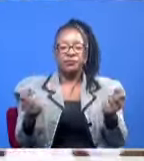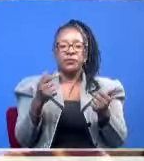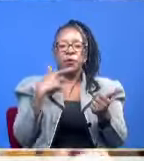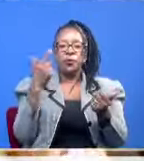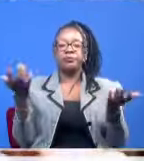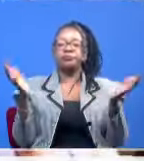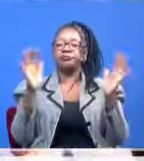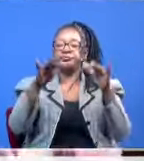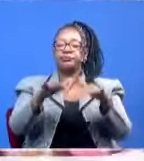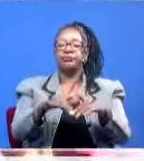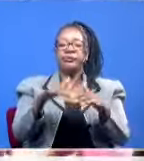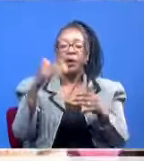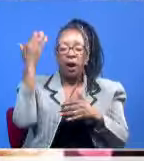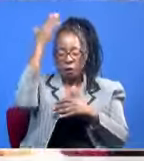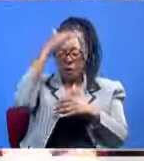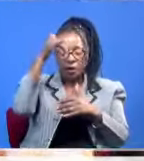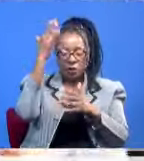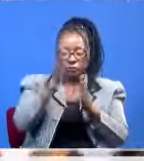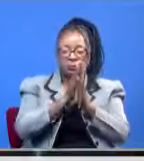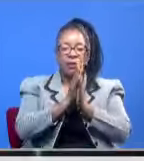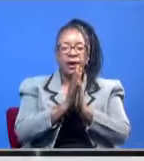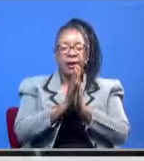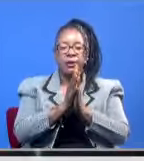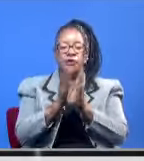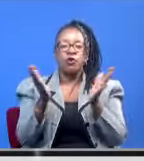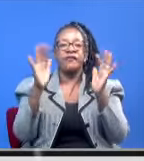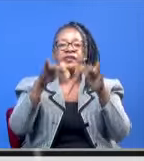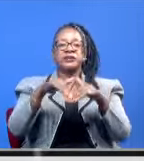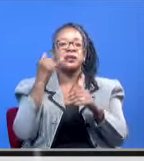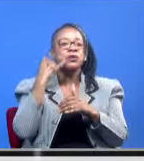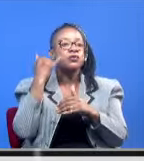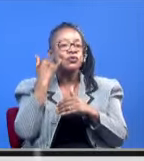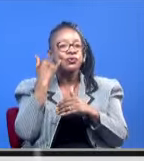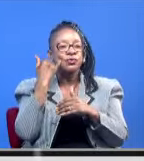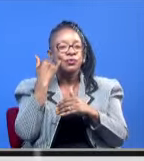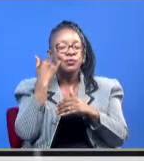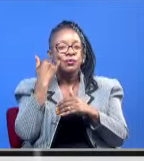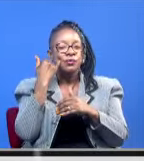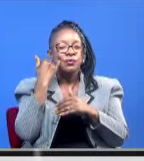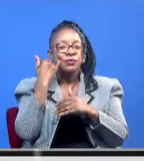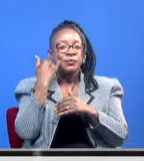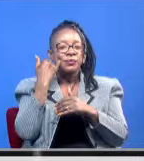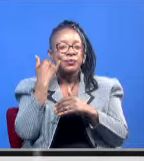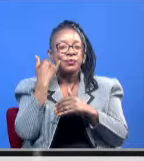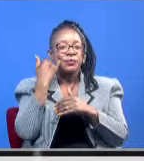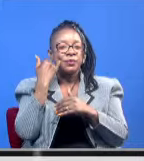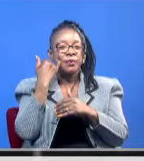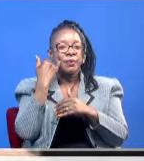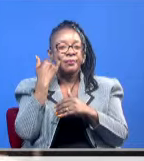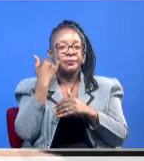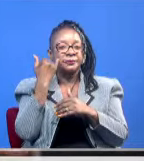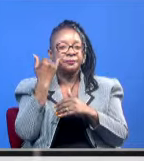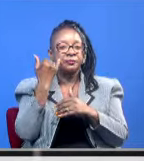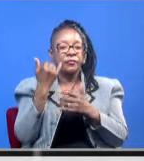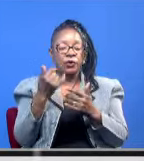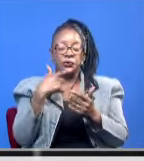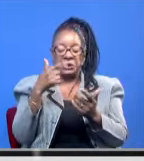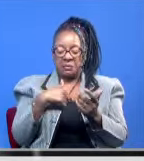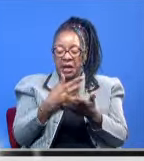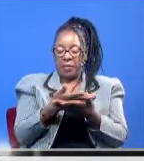annual Akorino prayer conference in Akurum. And in my own estimation, and you have not told me